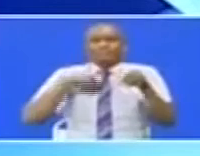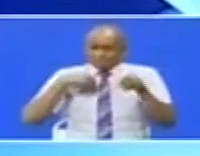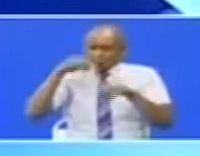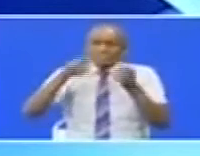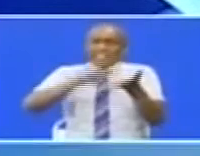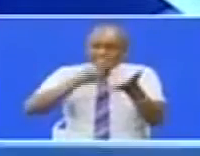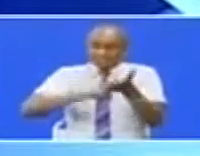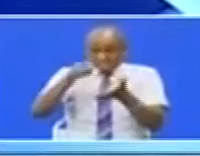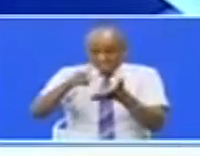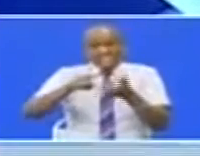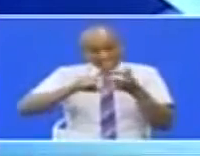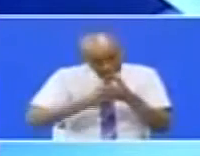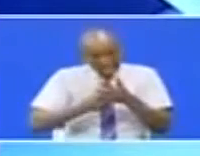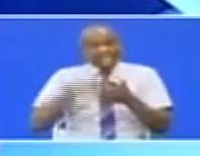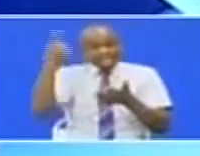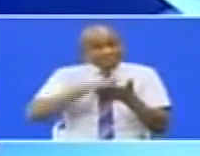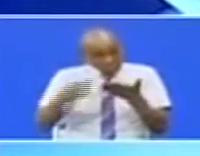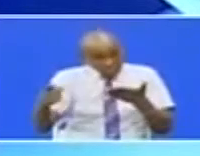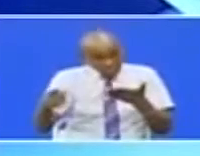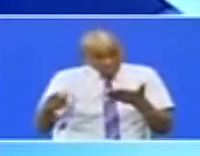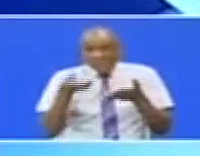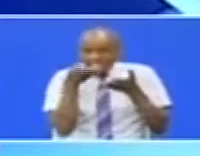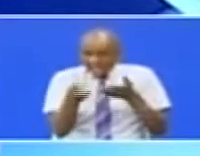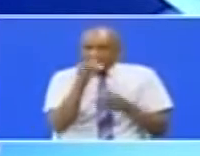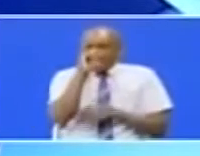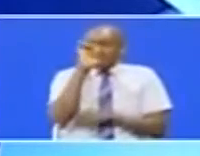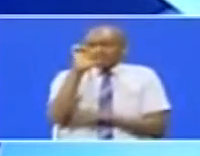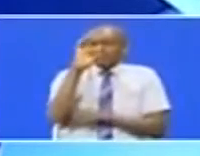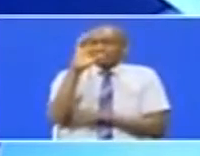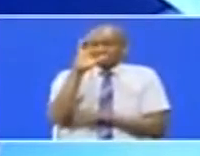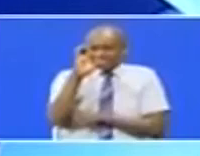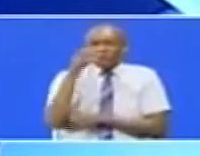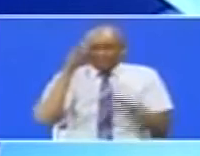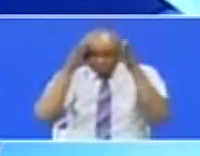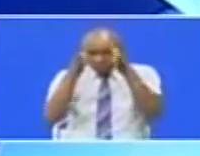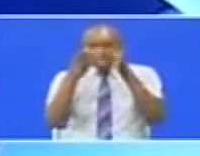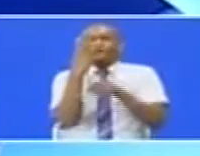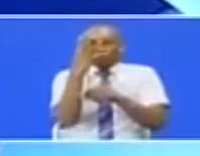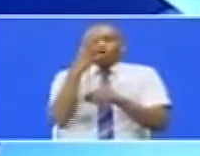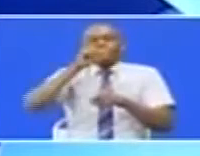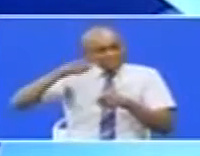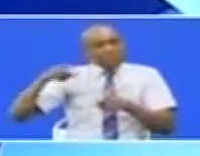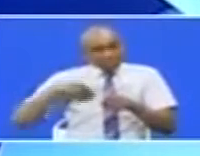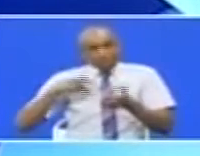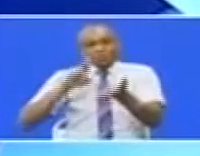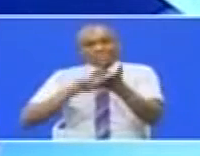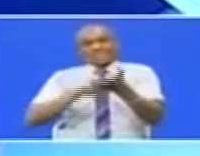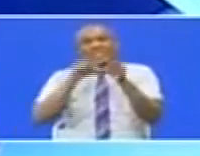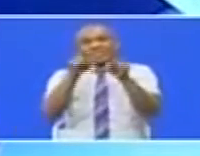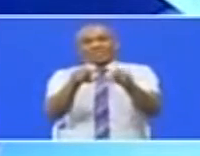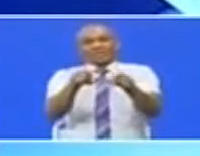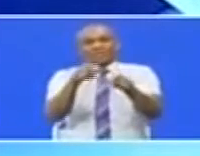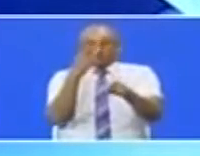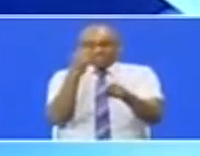is set to begin a week from today. The Independent Electoral and Boundaries Commission is targeting some 4 million new voters ahead of the